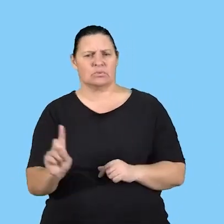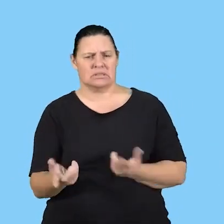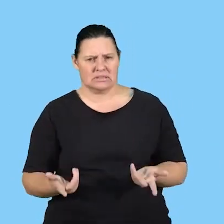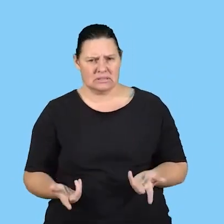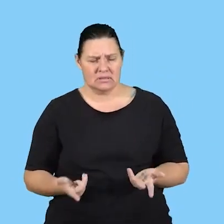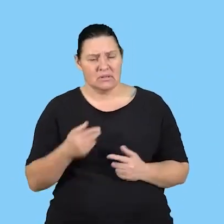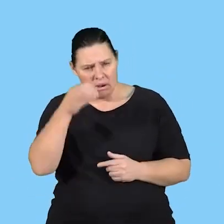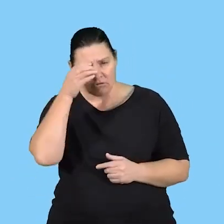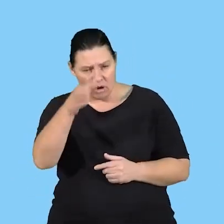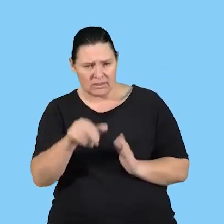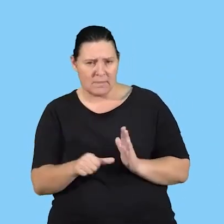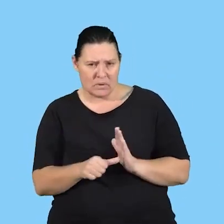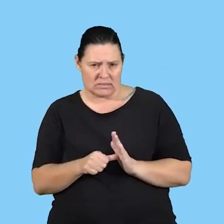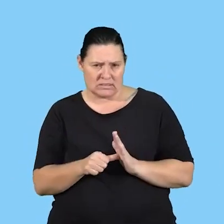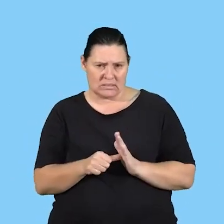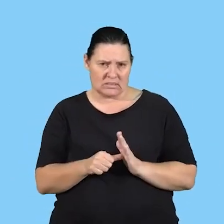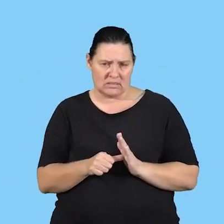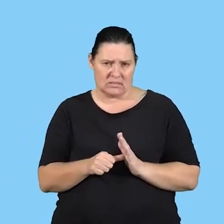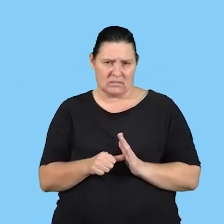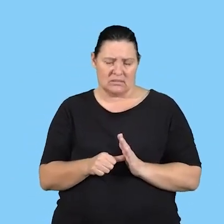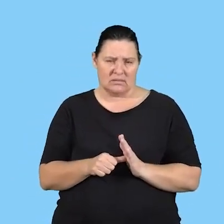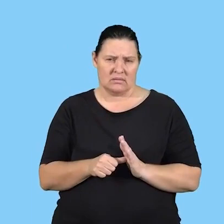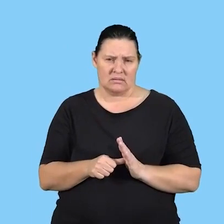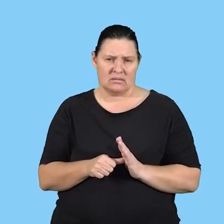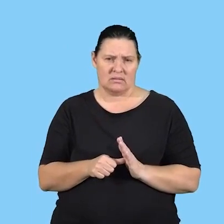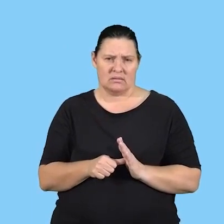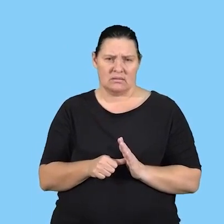are important, colleagues, and they need